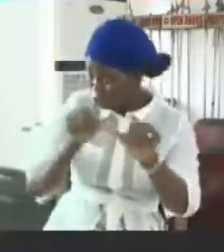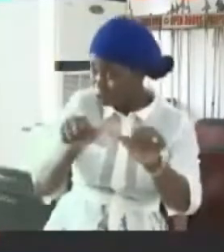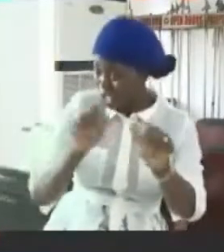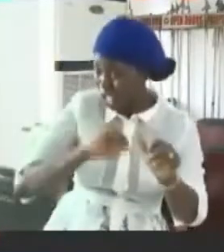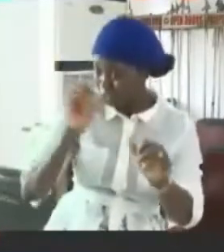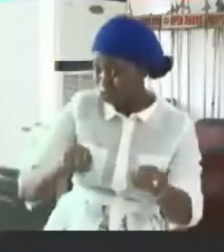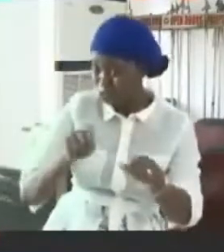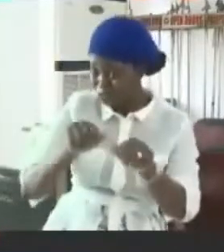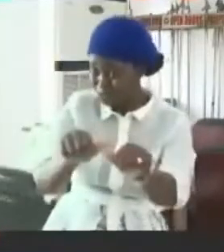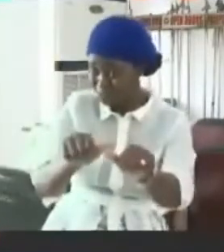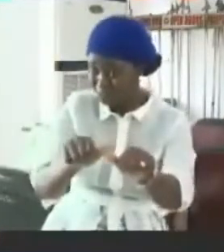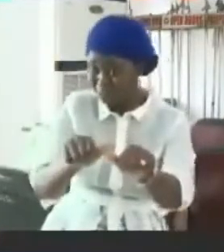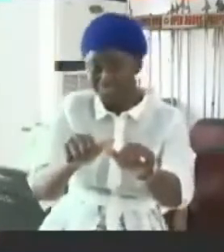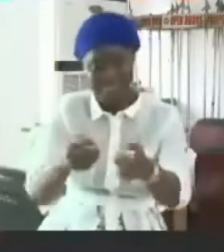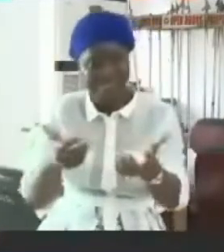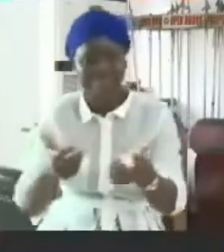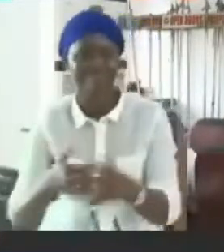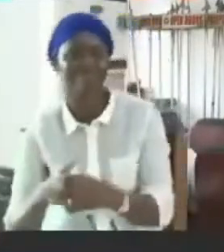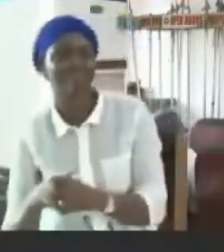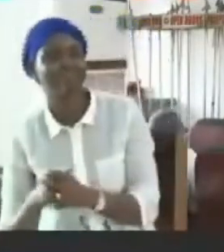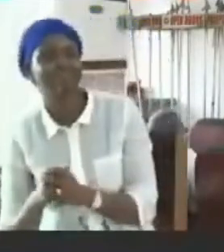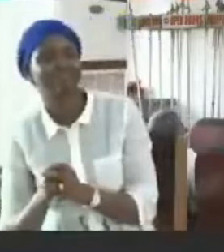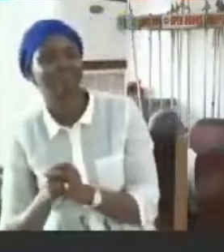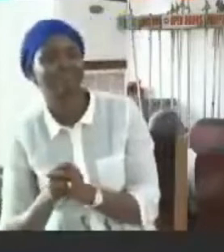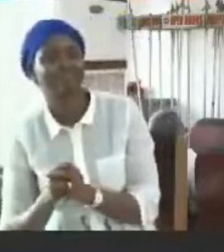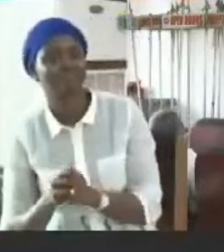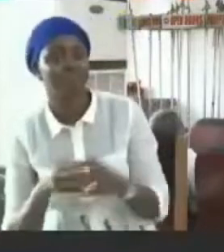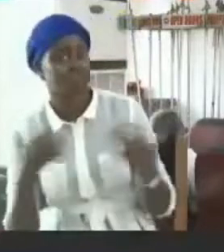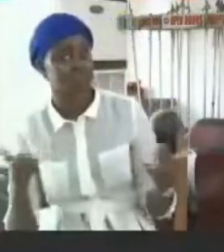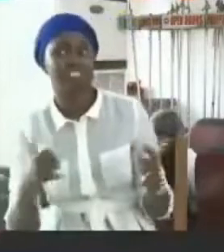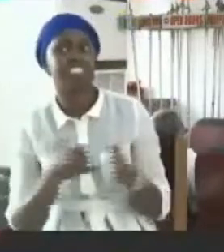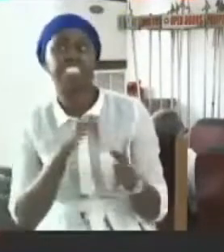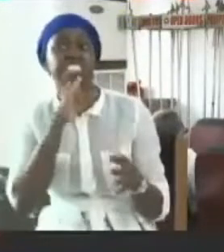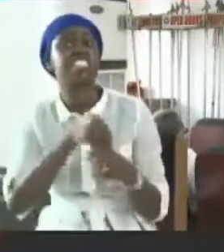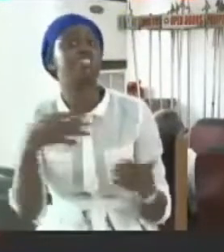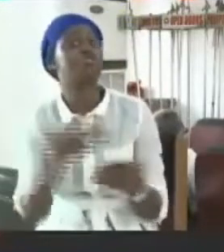It is open secret. It's in the news.